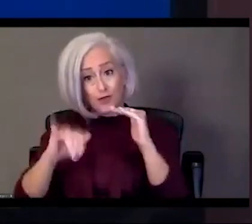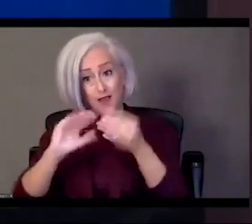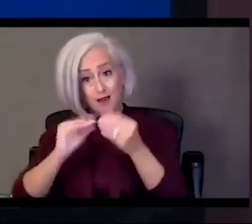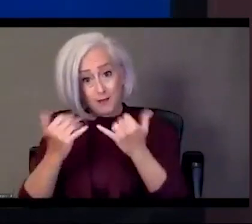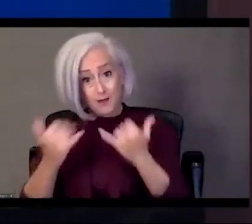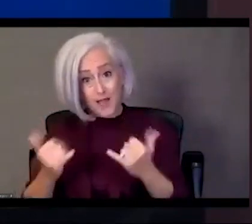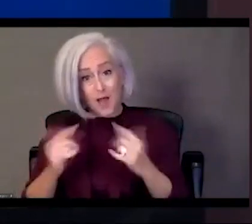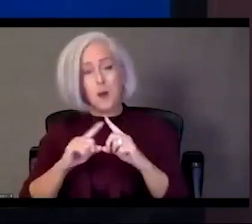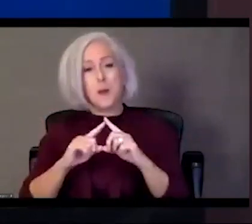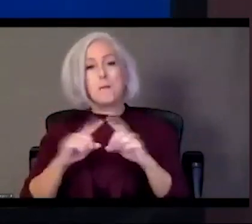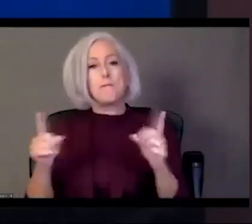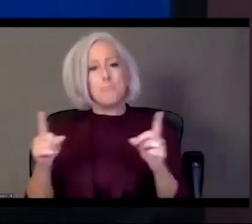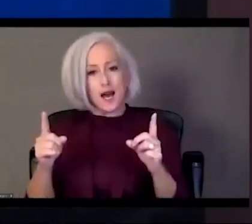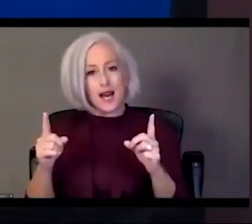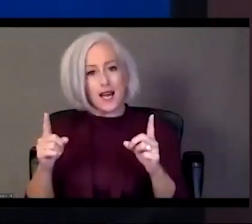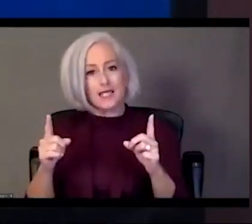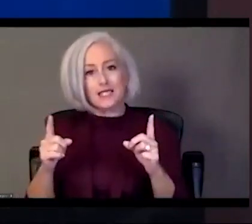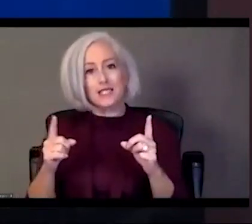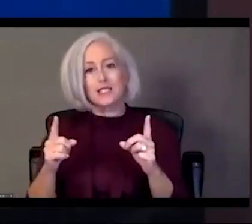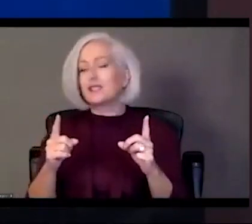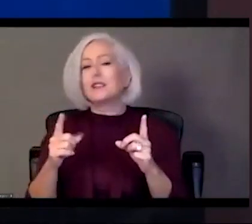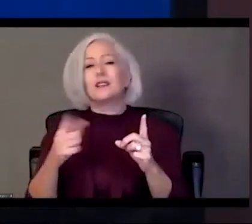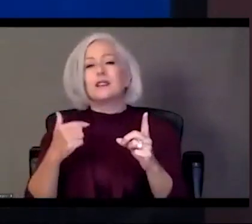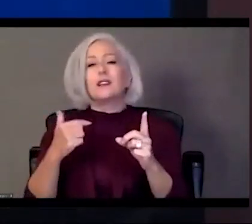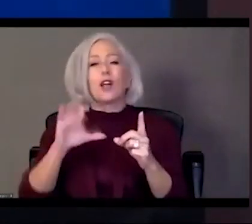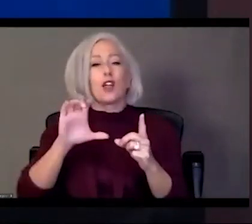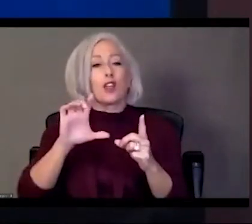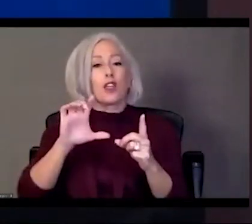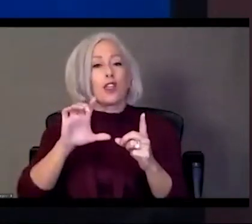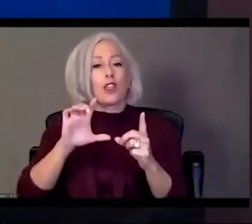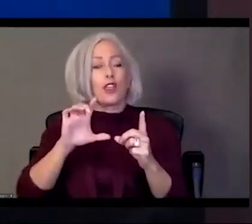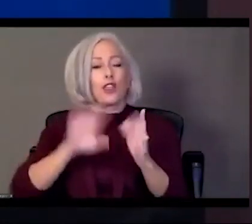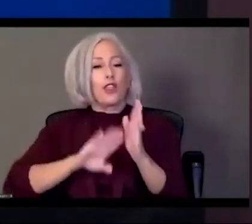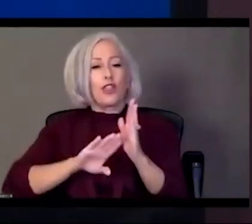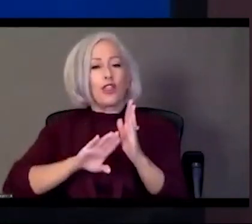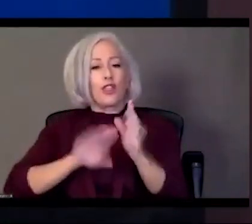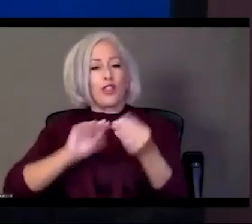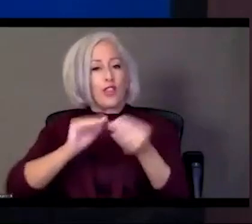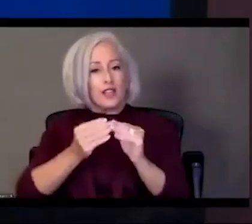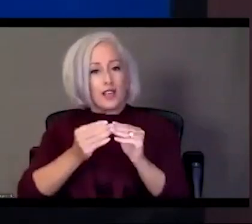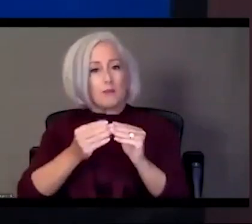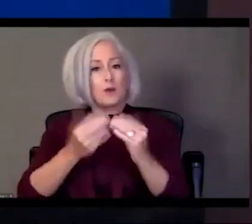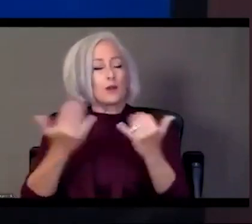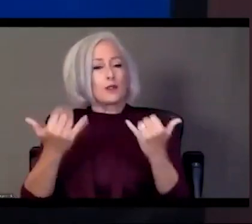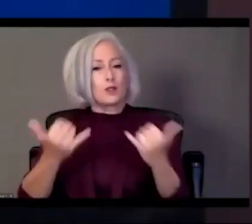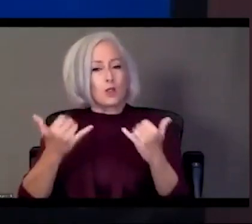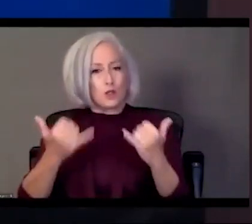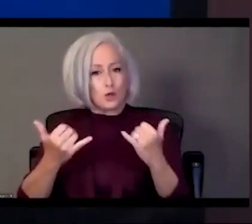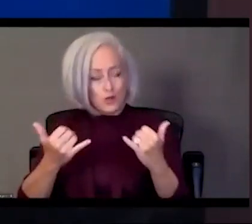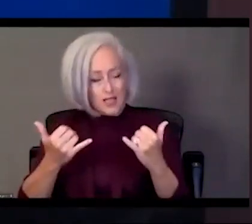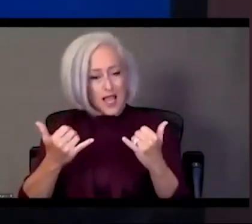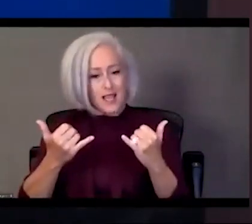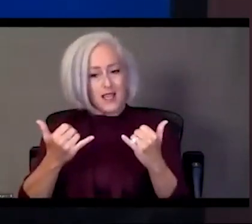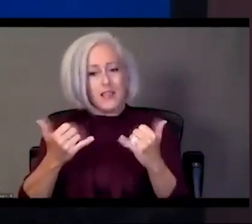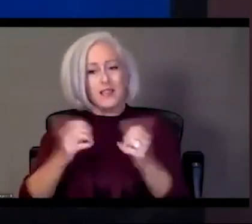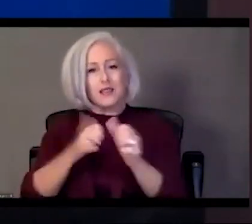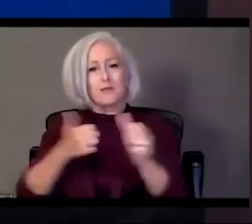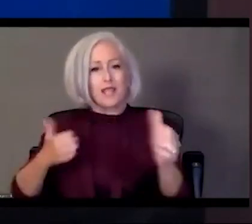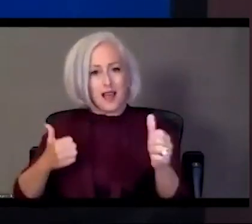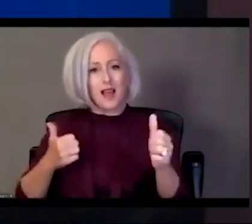lagging behind hospitalizations. I'm sorry, the hospitalizations lag behind the curve. So we are at the highest point of new cases per